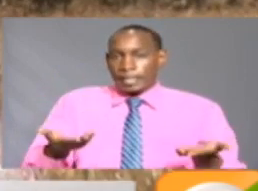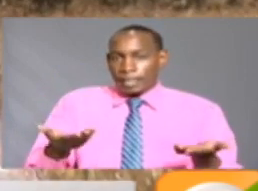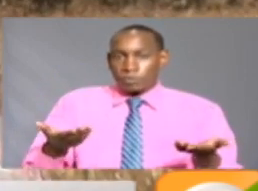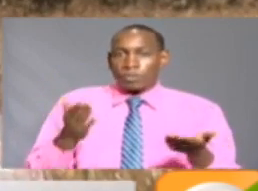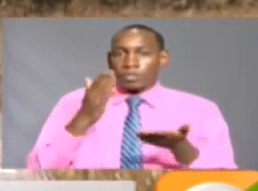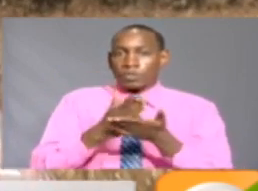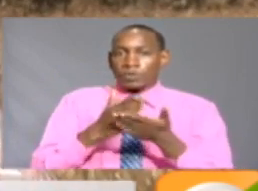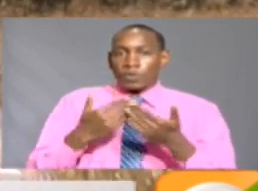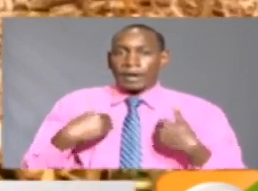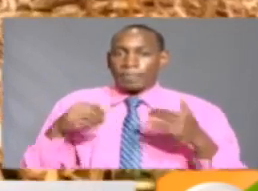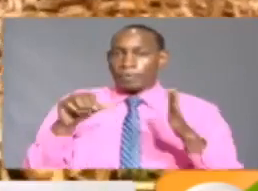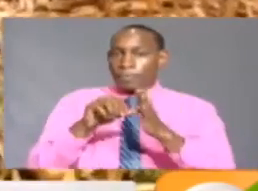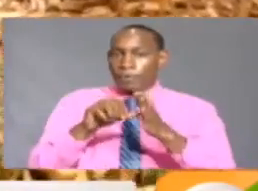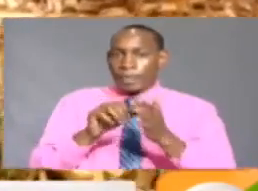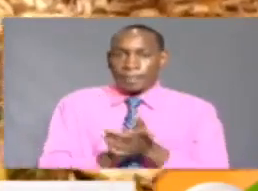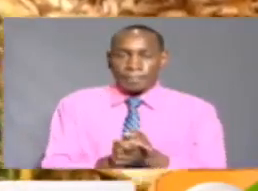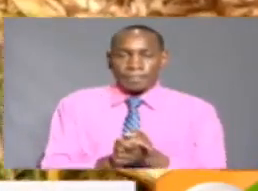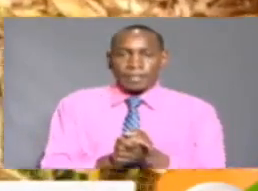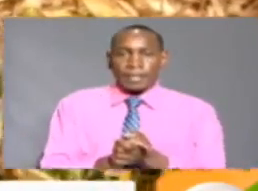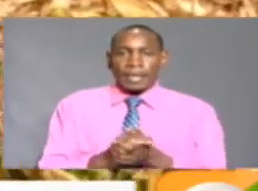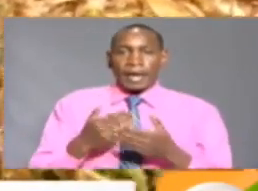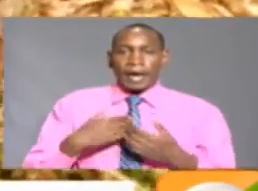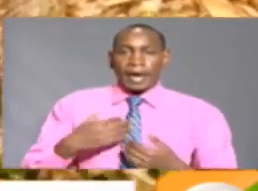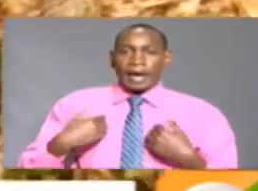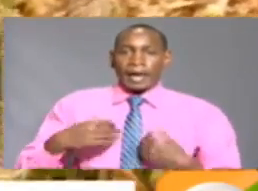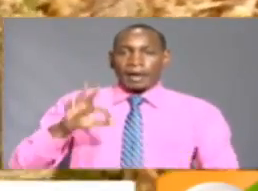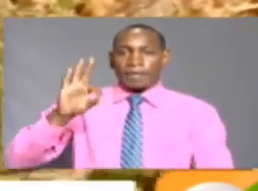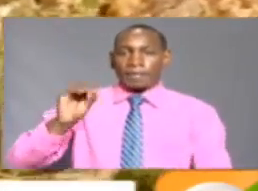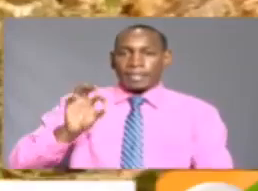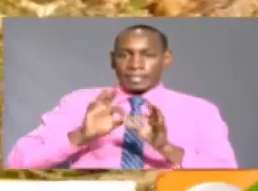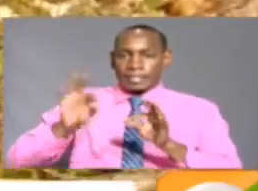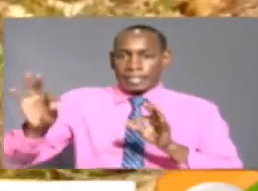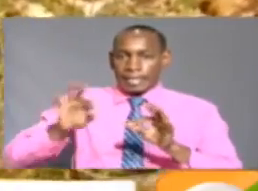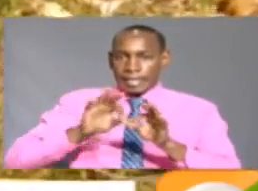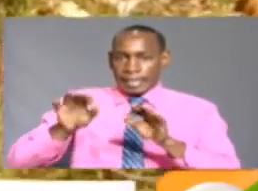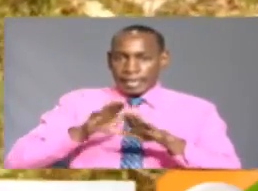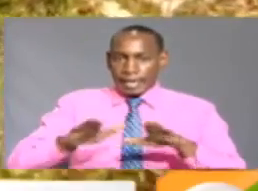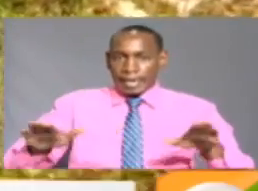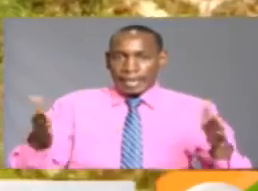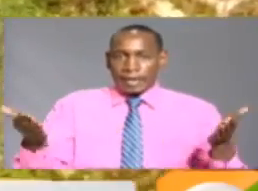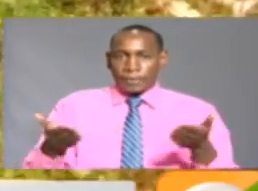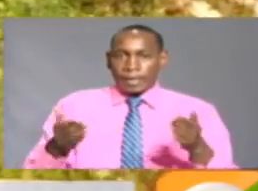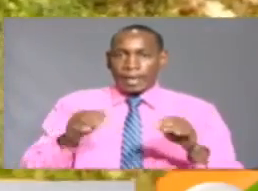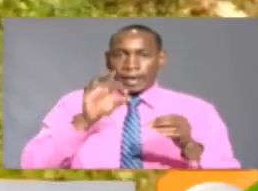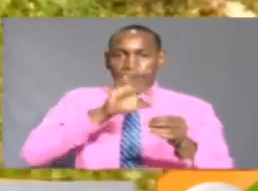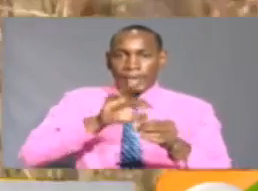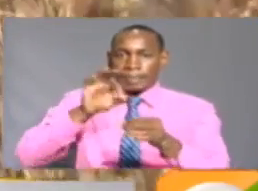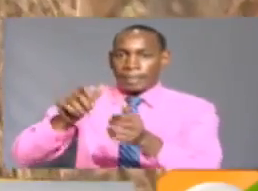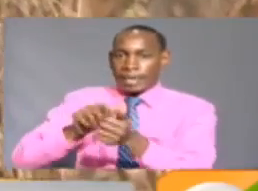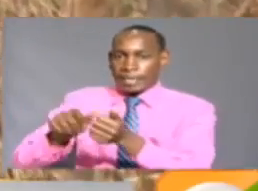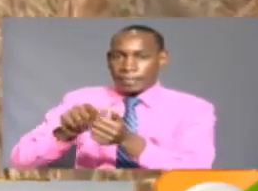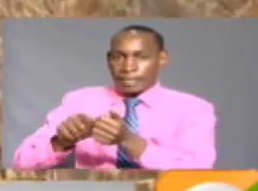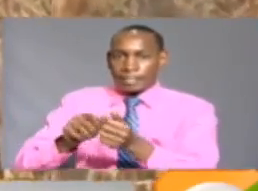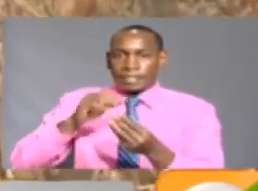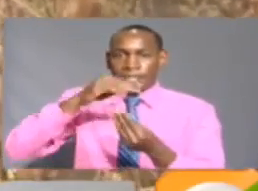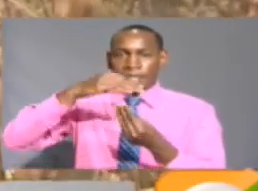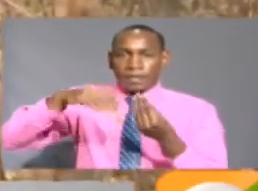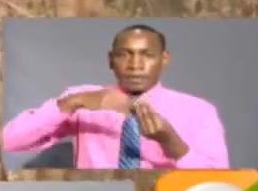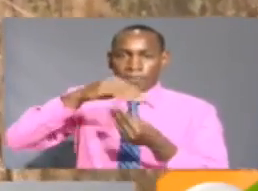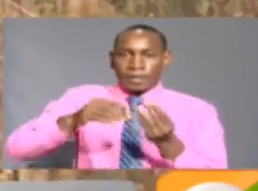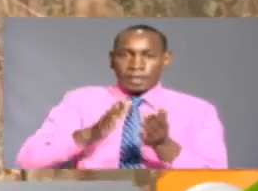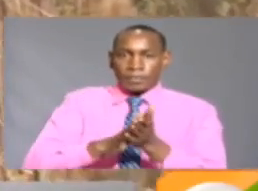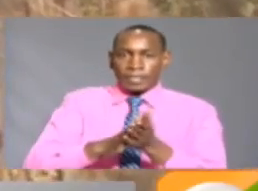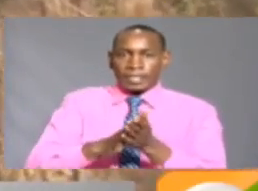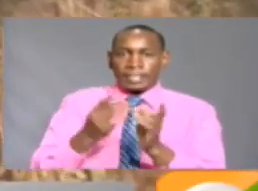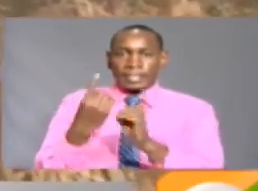naona kabisa kuna shida. Dennis has a 30 acre piece of land in Cherangani where he gets to plant his maize, avocados as well as keep